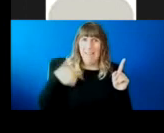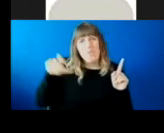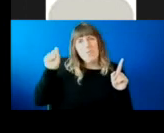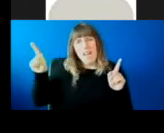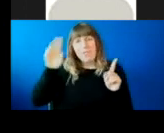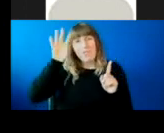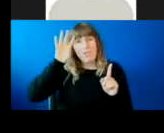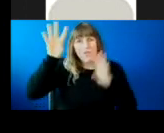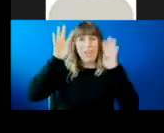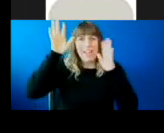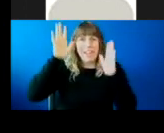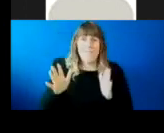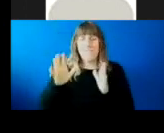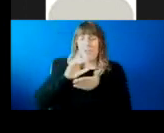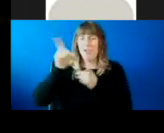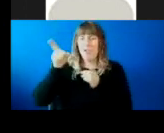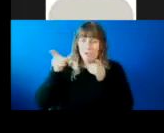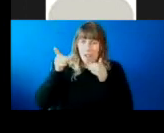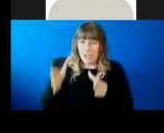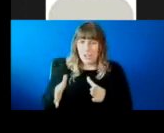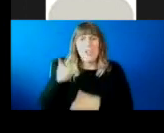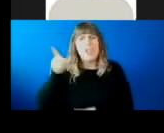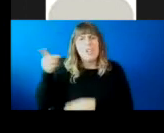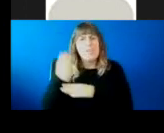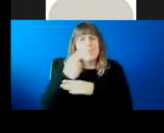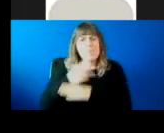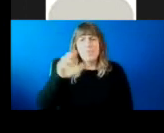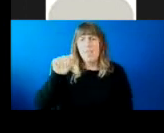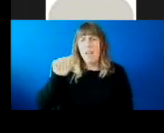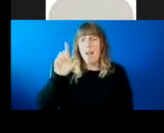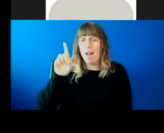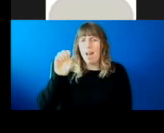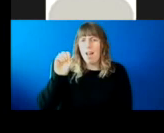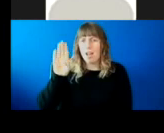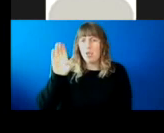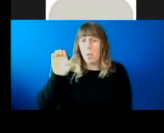that. I know she uses Adobe Spark, but